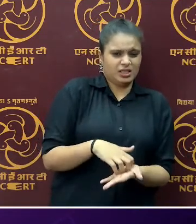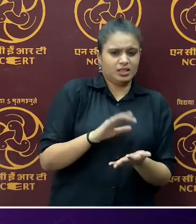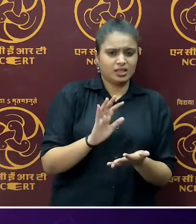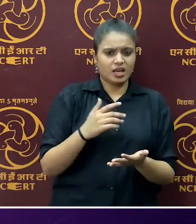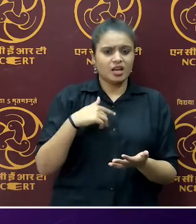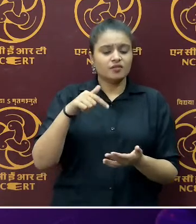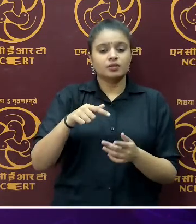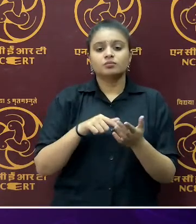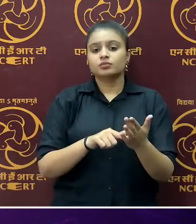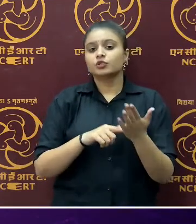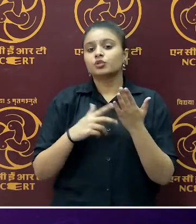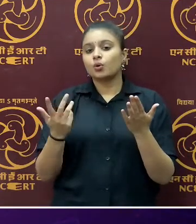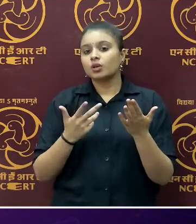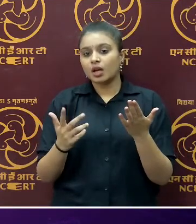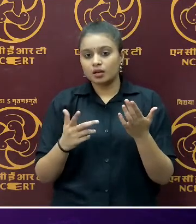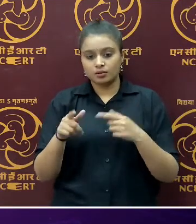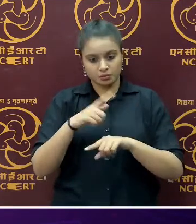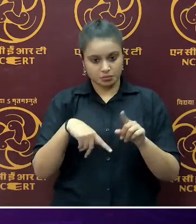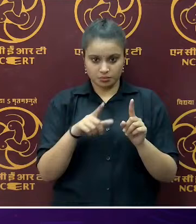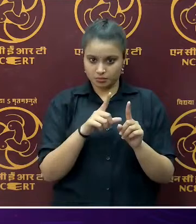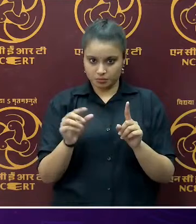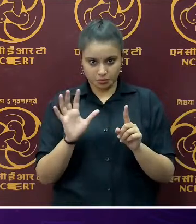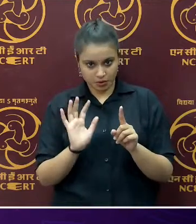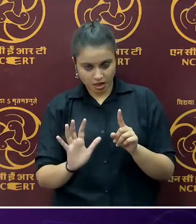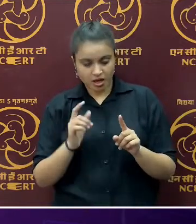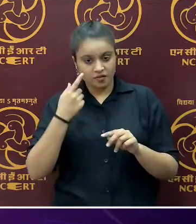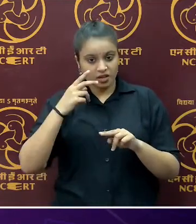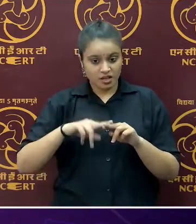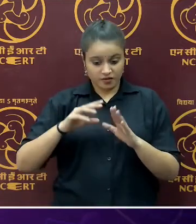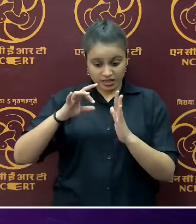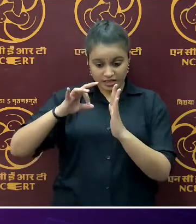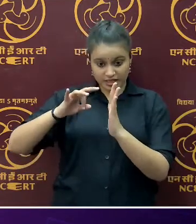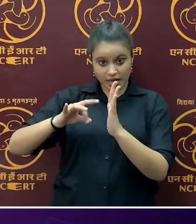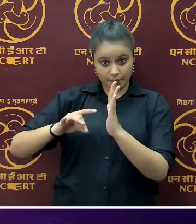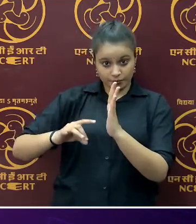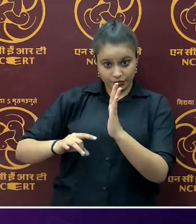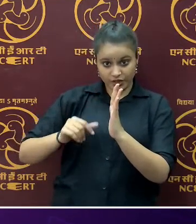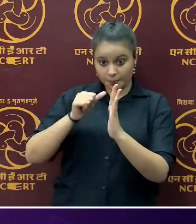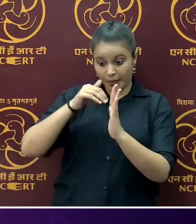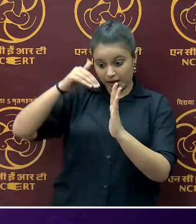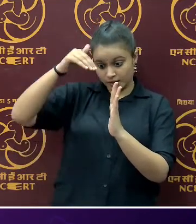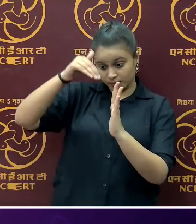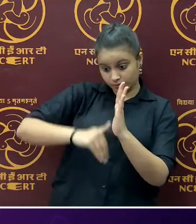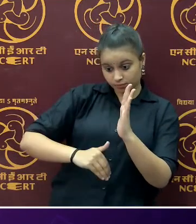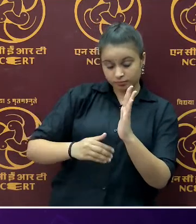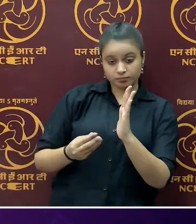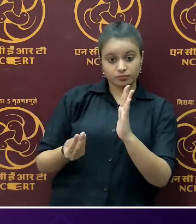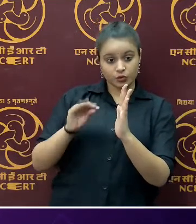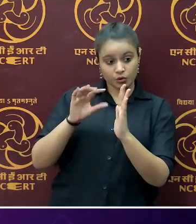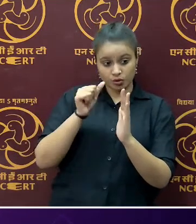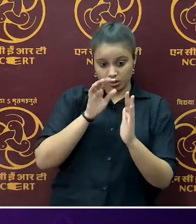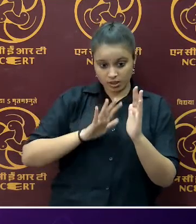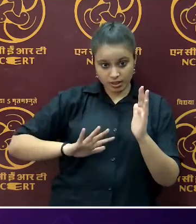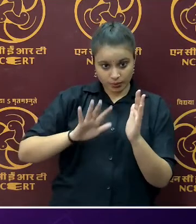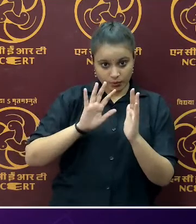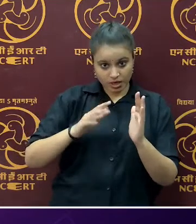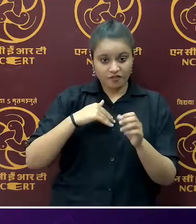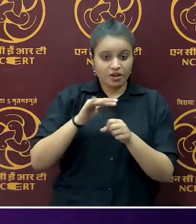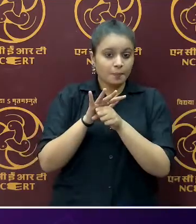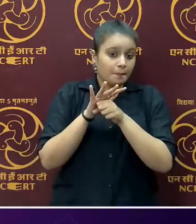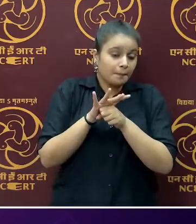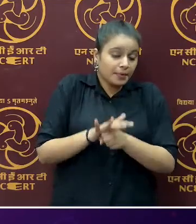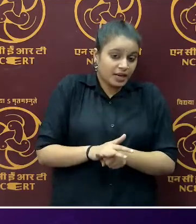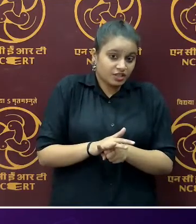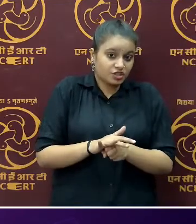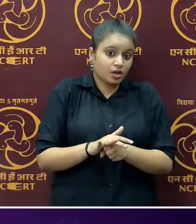does it indicate? That as the depth increasing in case of liquids, the pressure